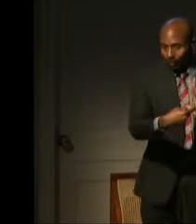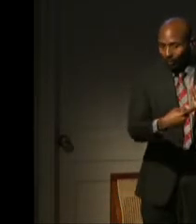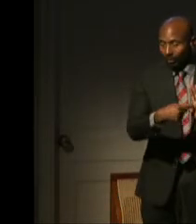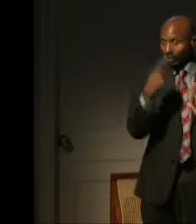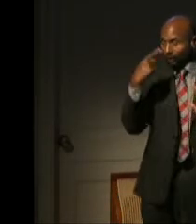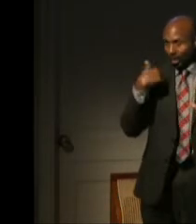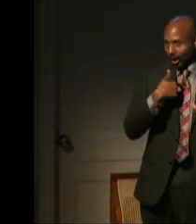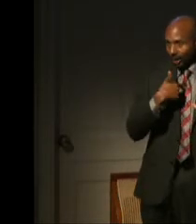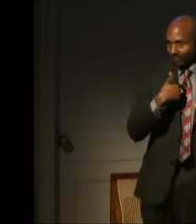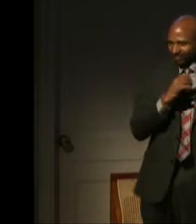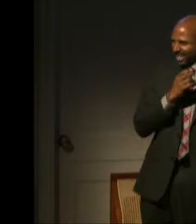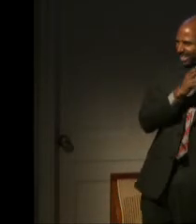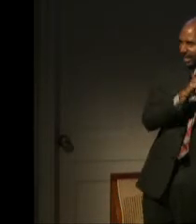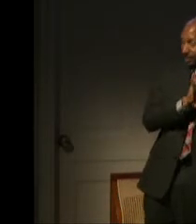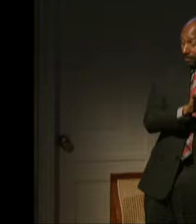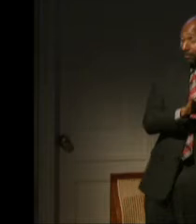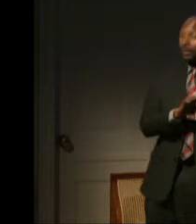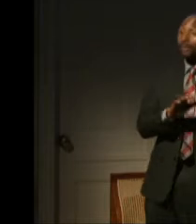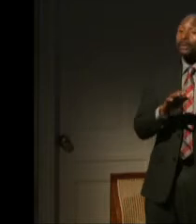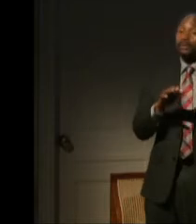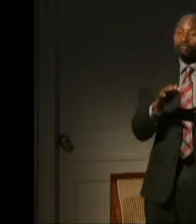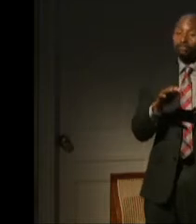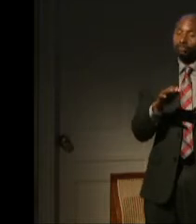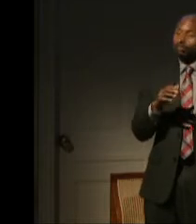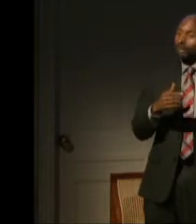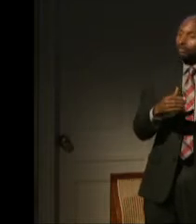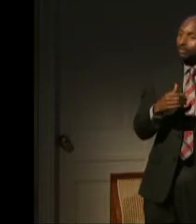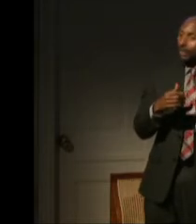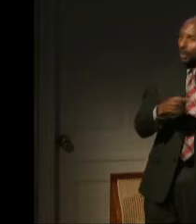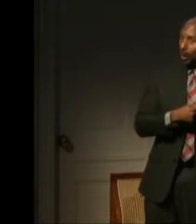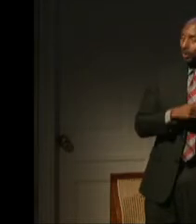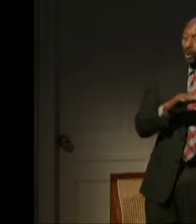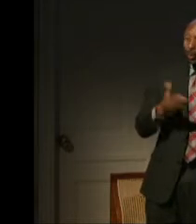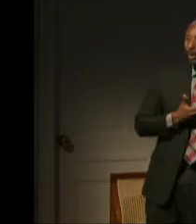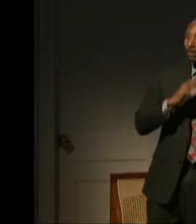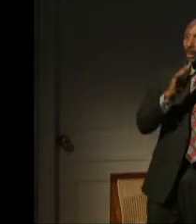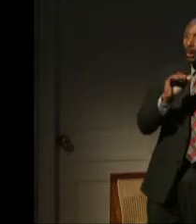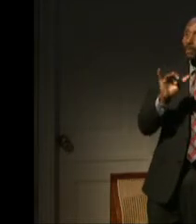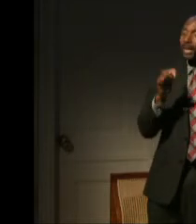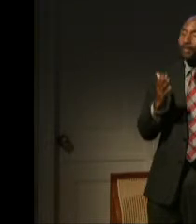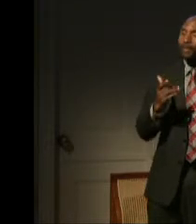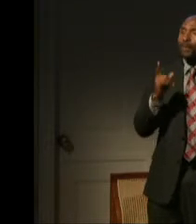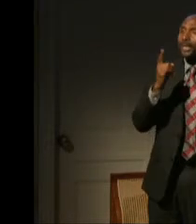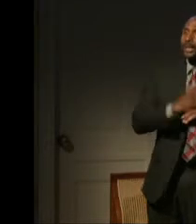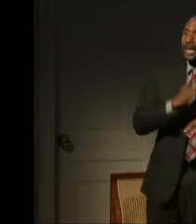that welcoming hope that we might someday visit, without